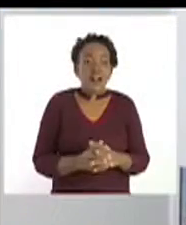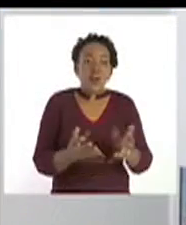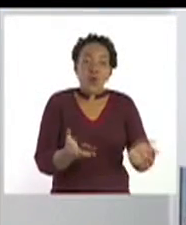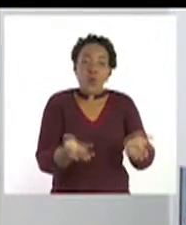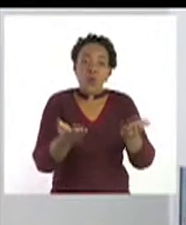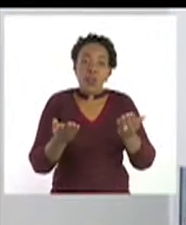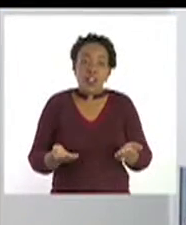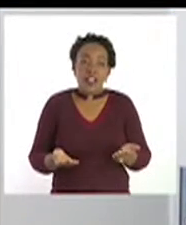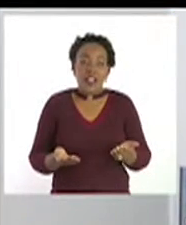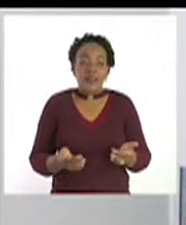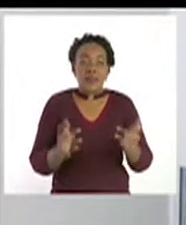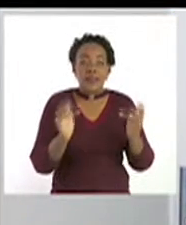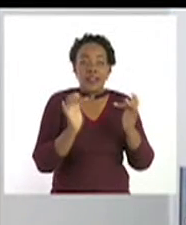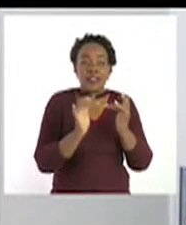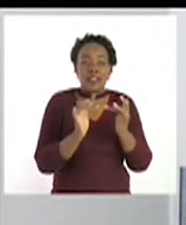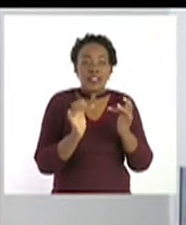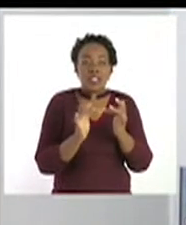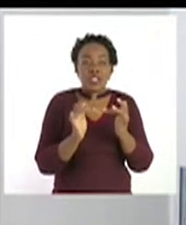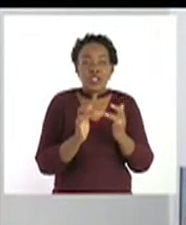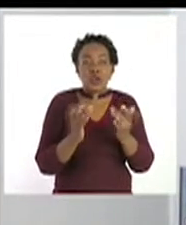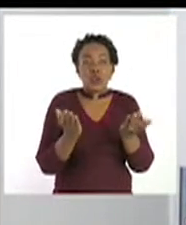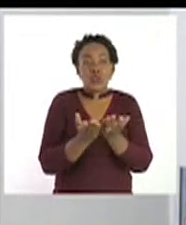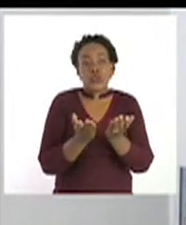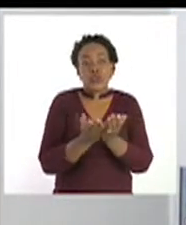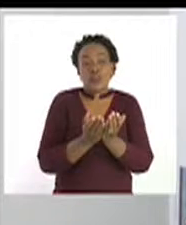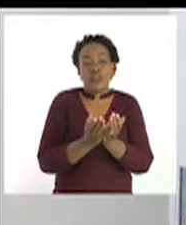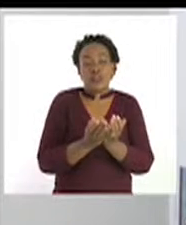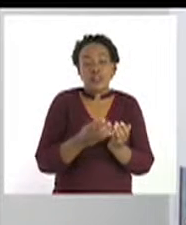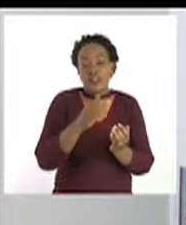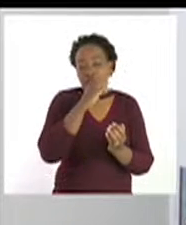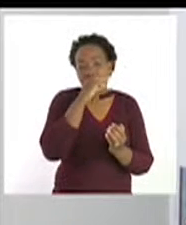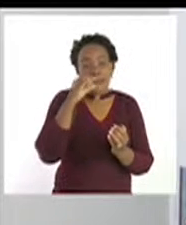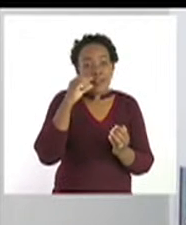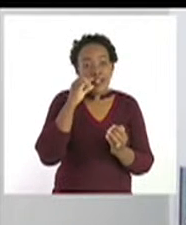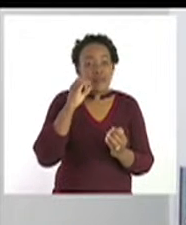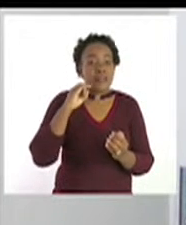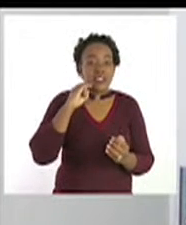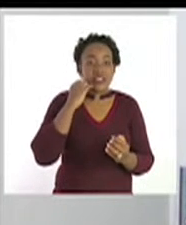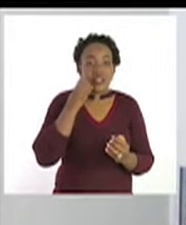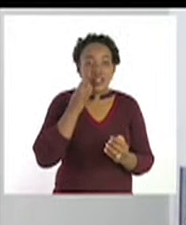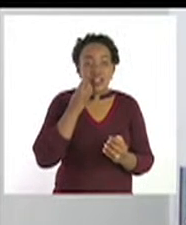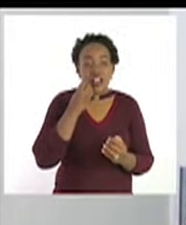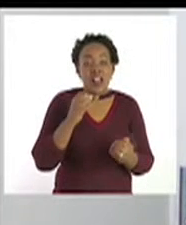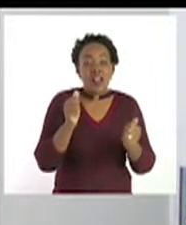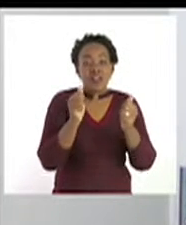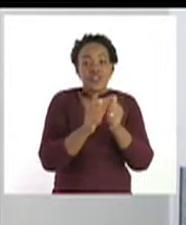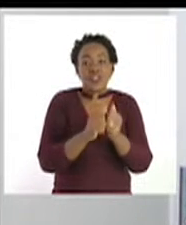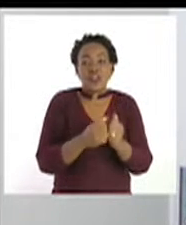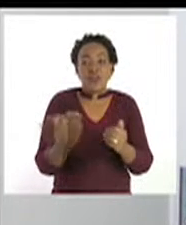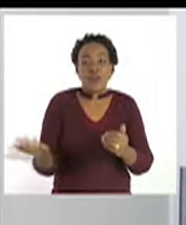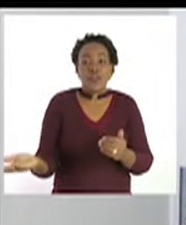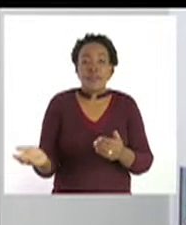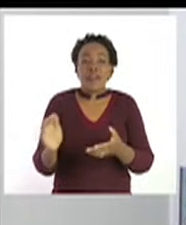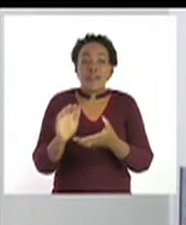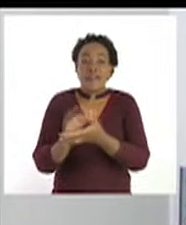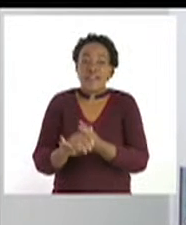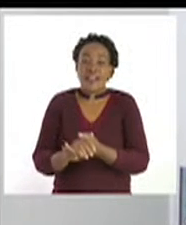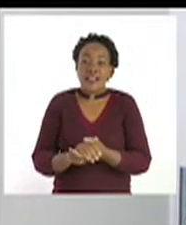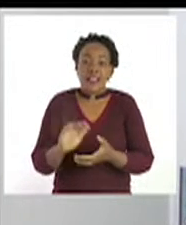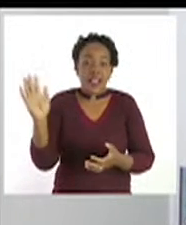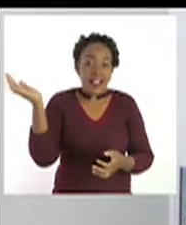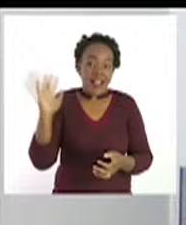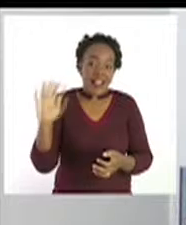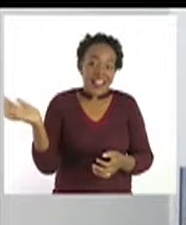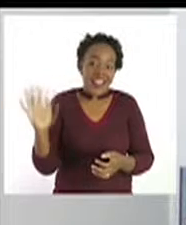Welcome to MyZone Online School. My name is Teacher Precious and I'm with my friend here. Say